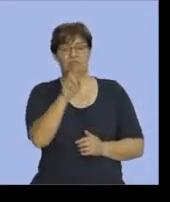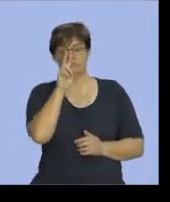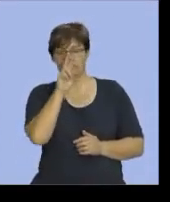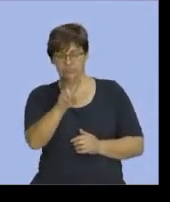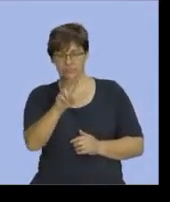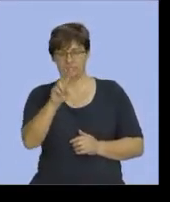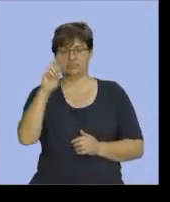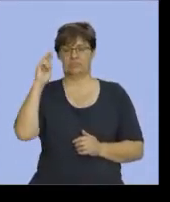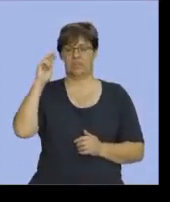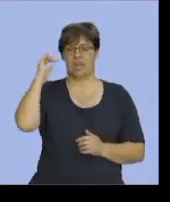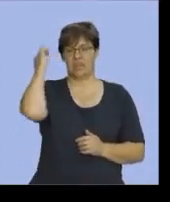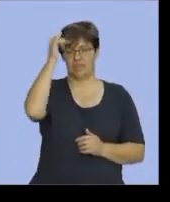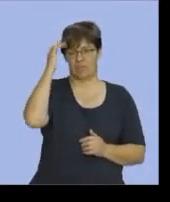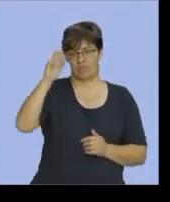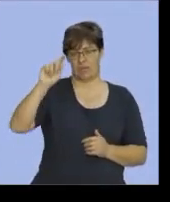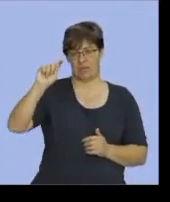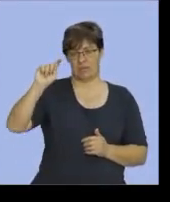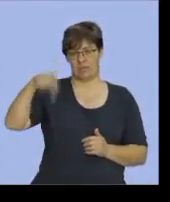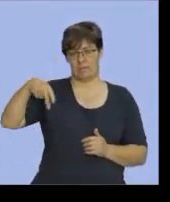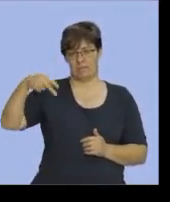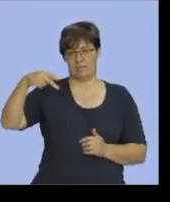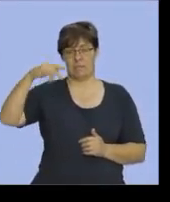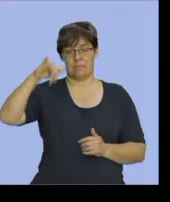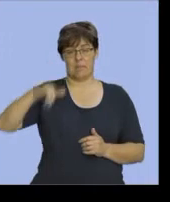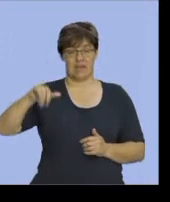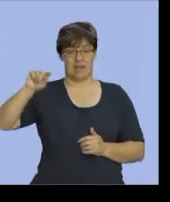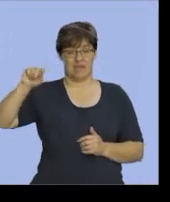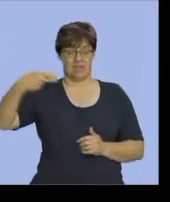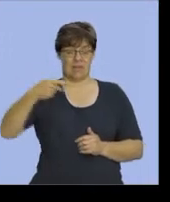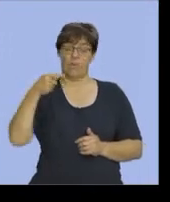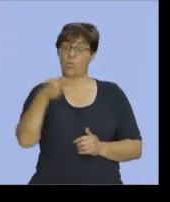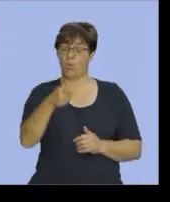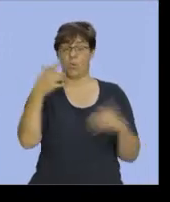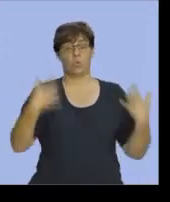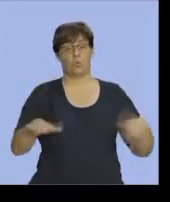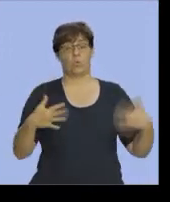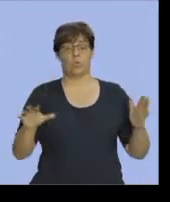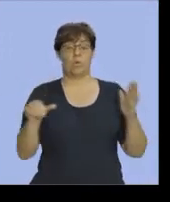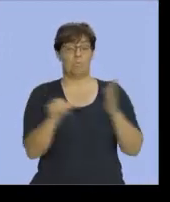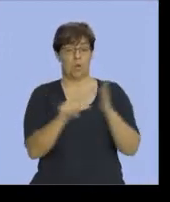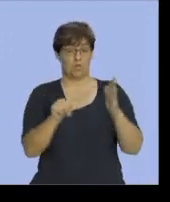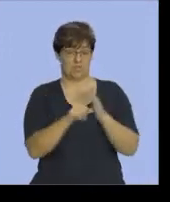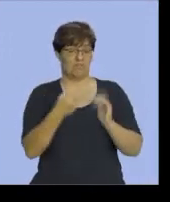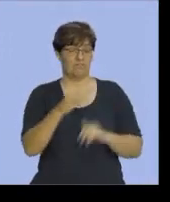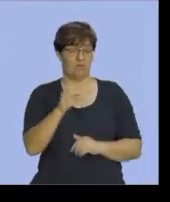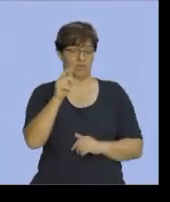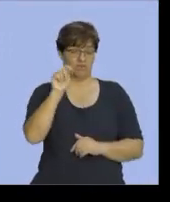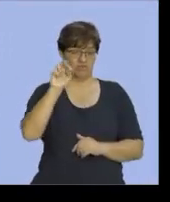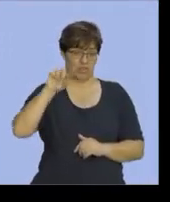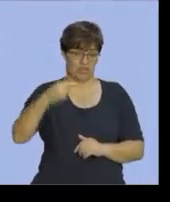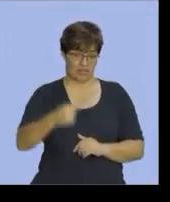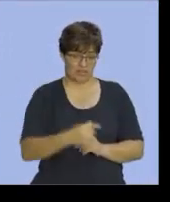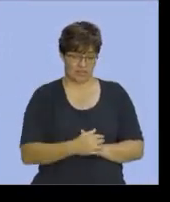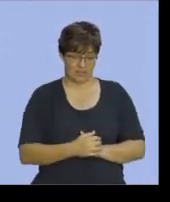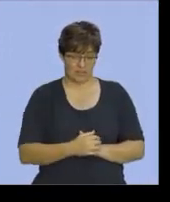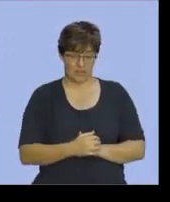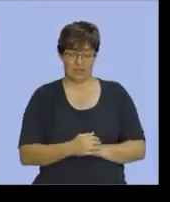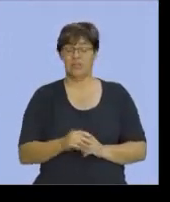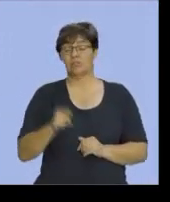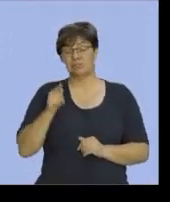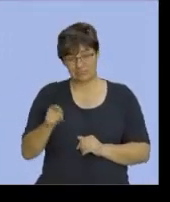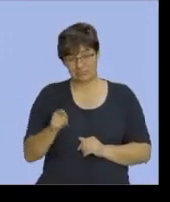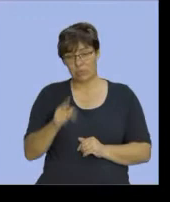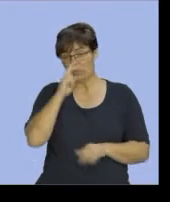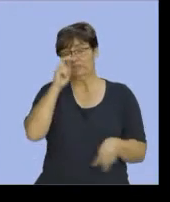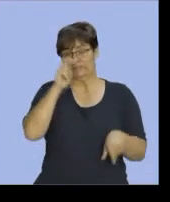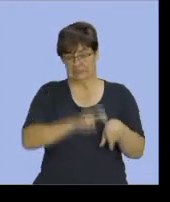of Pythagoras, which I said was the most important thing when it comes to your trigonometry at this point in time. So you definitely